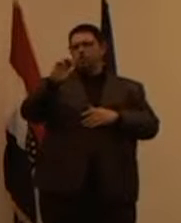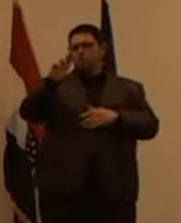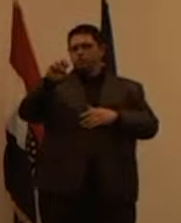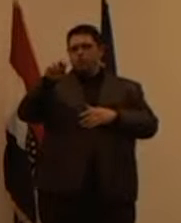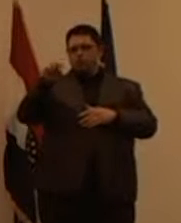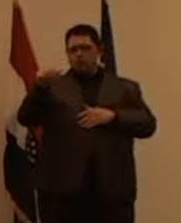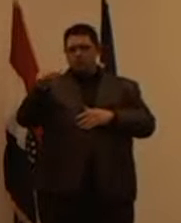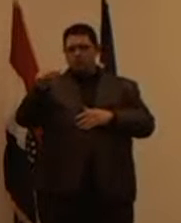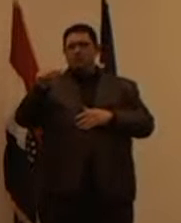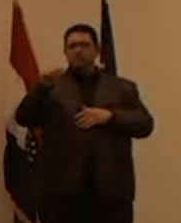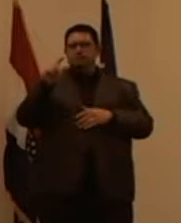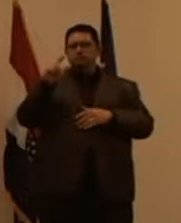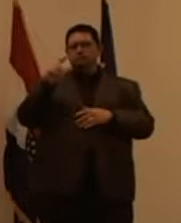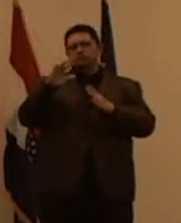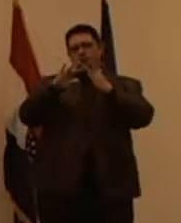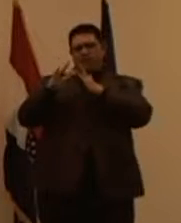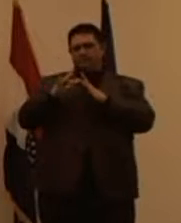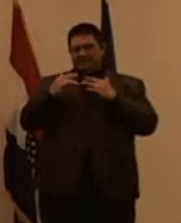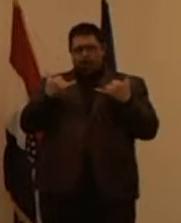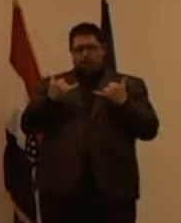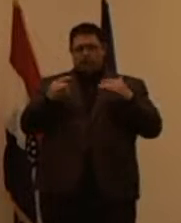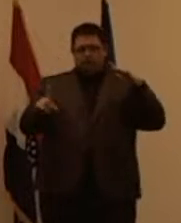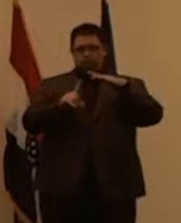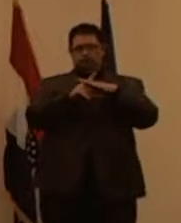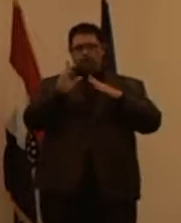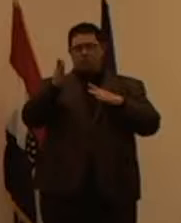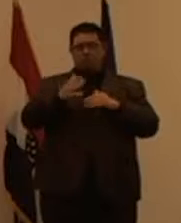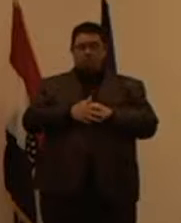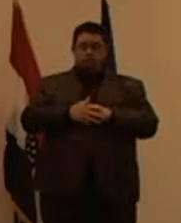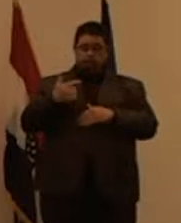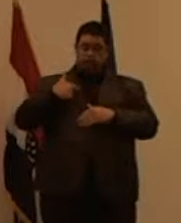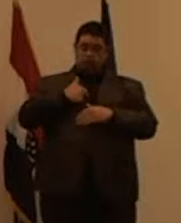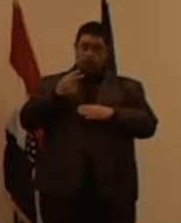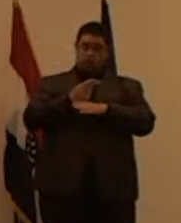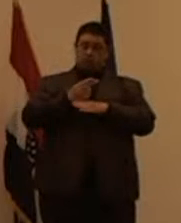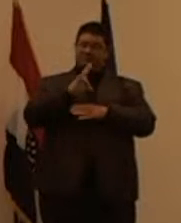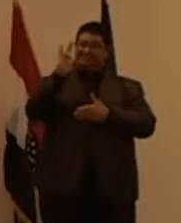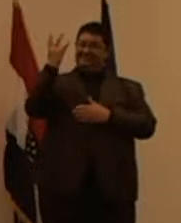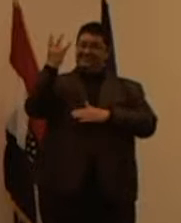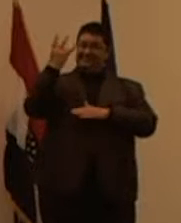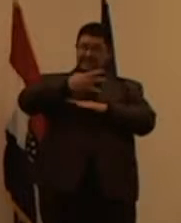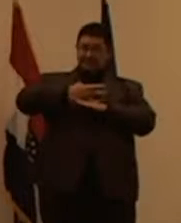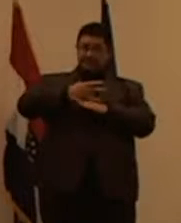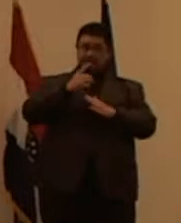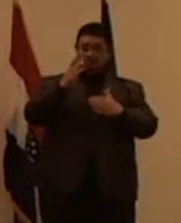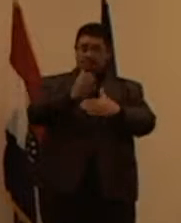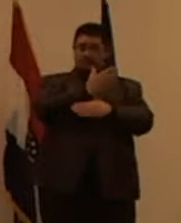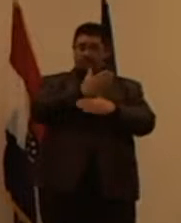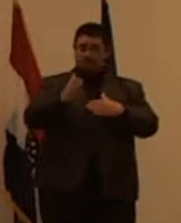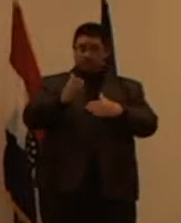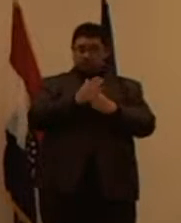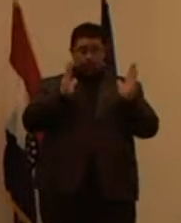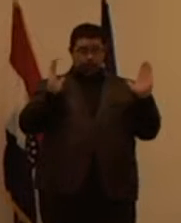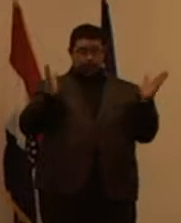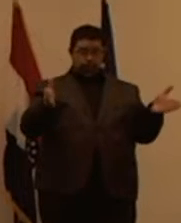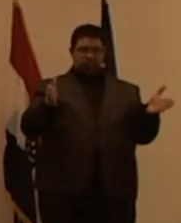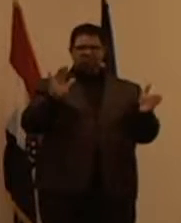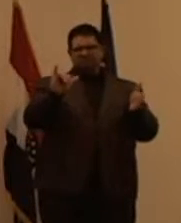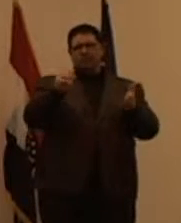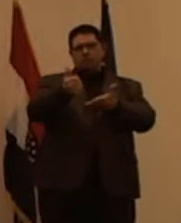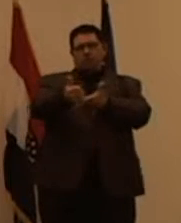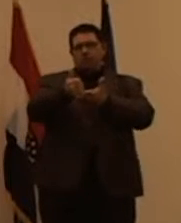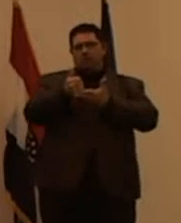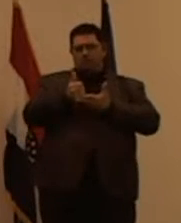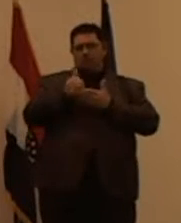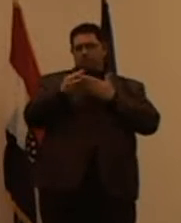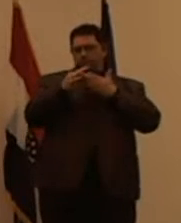today. So we use a 7-day average to smooth out any daily variations, and this can help guide us in a very